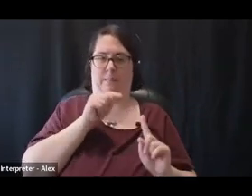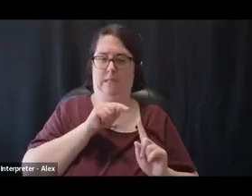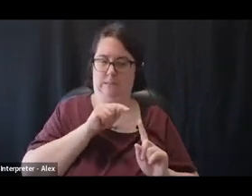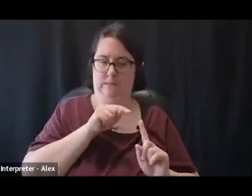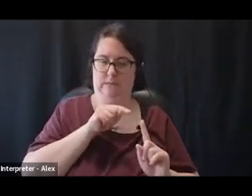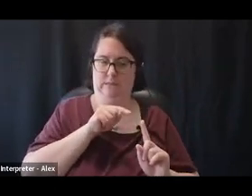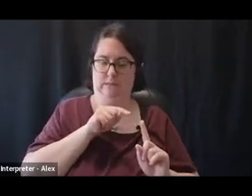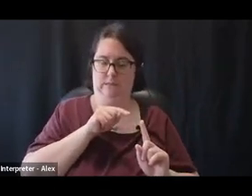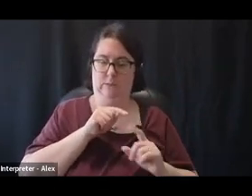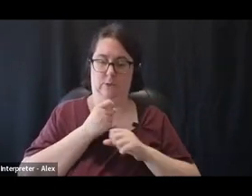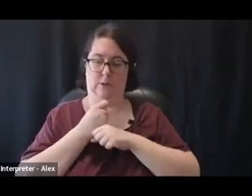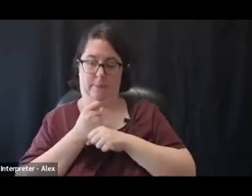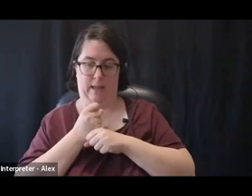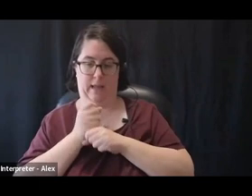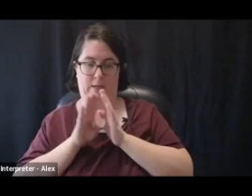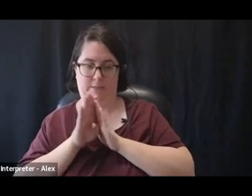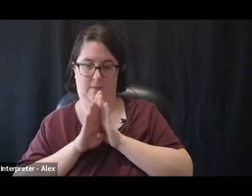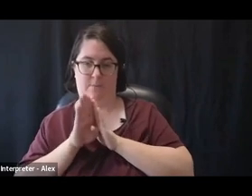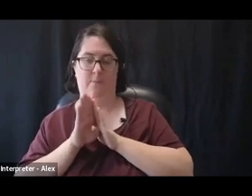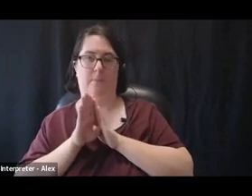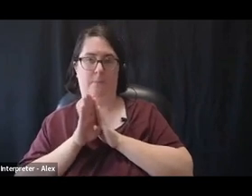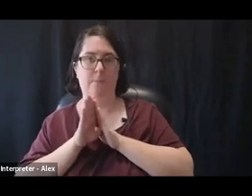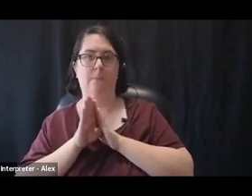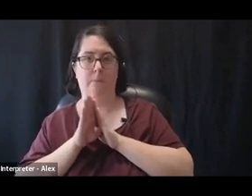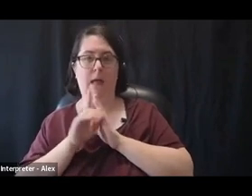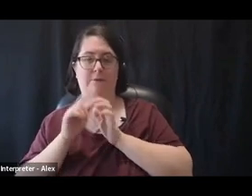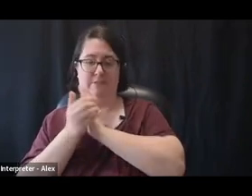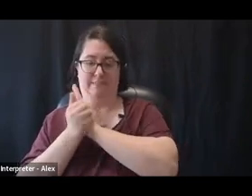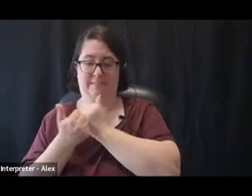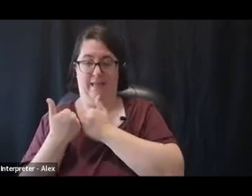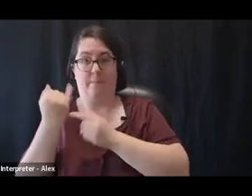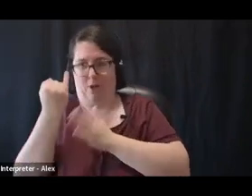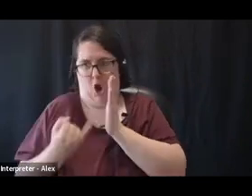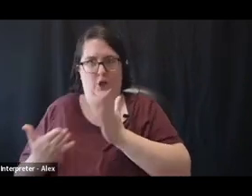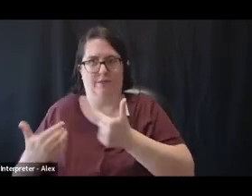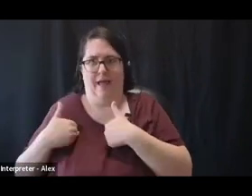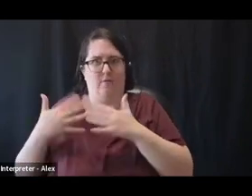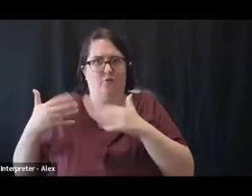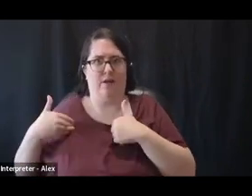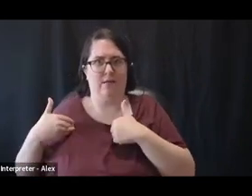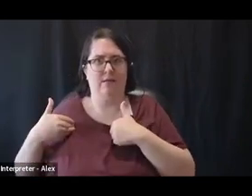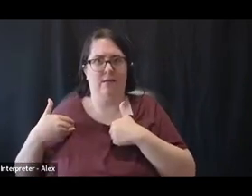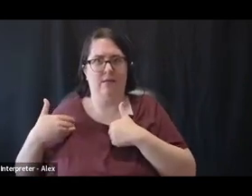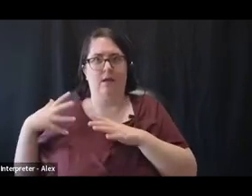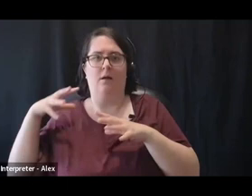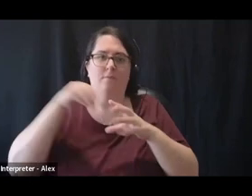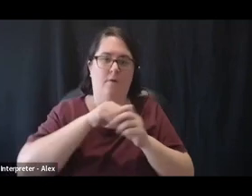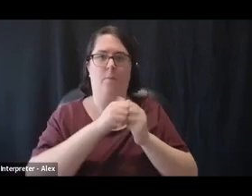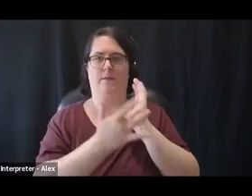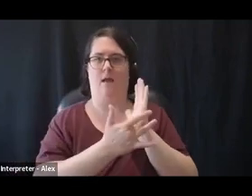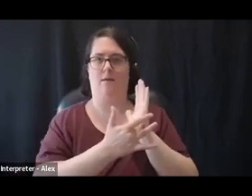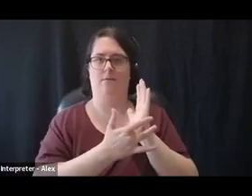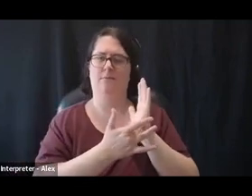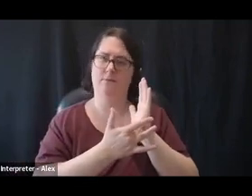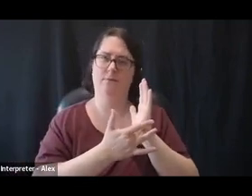going to create, we're going to develop, we're going to bring in all those skills that we have as artists into this tech work. And so I actually